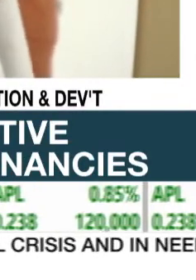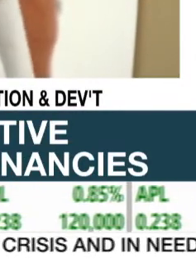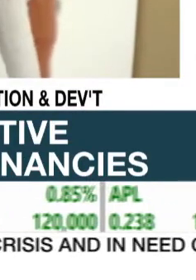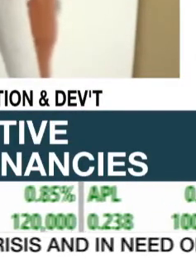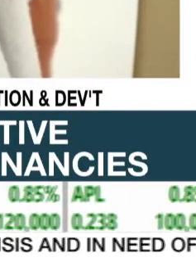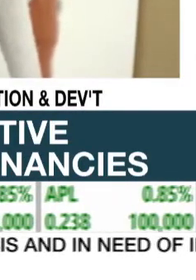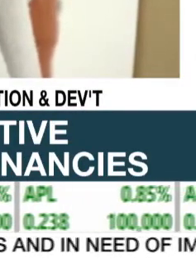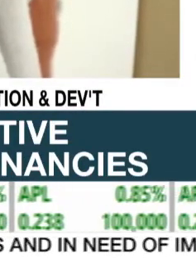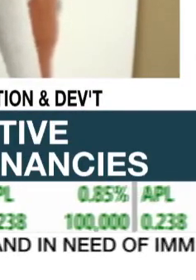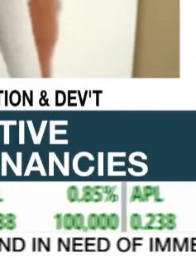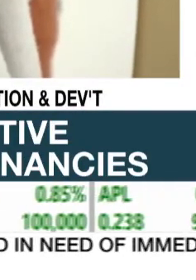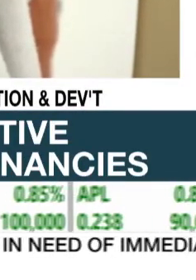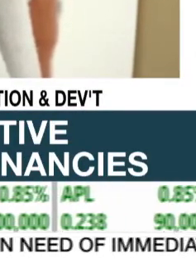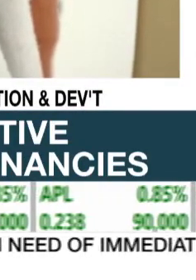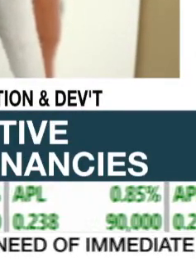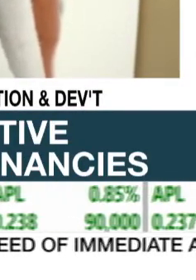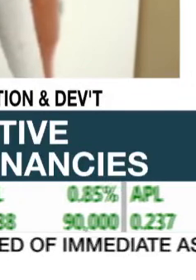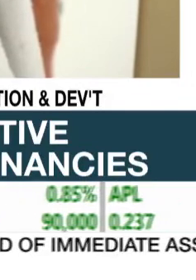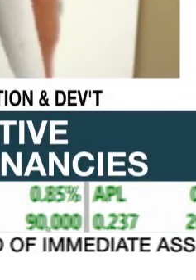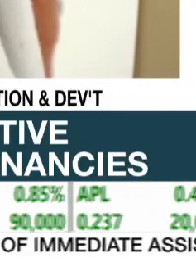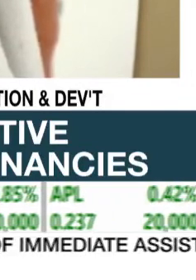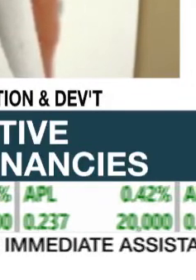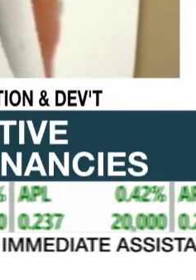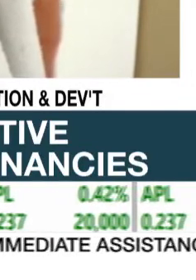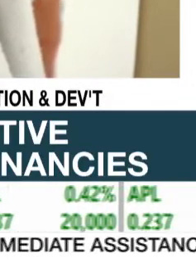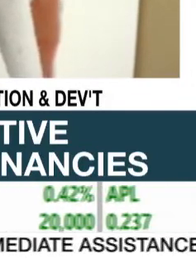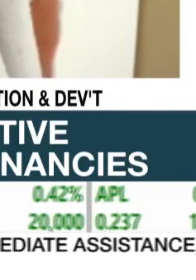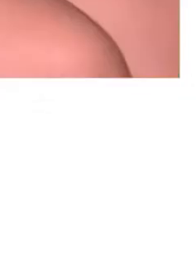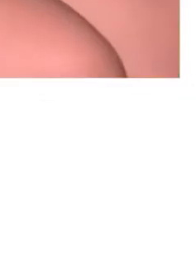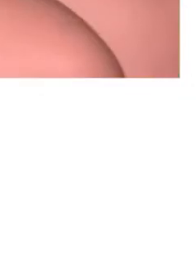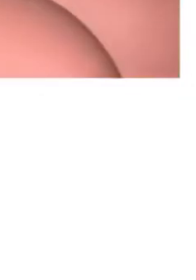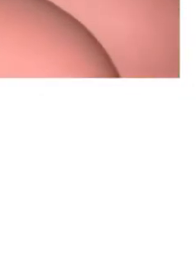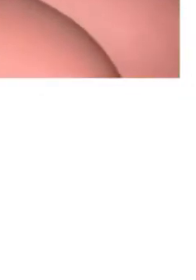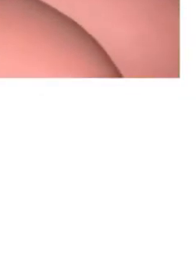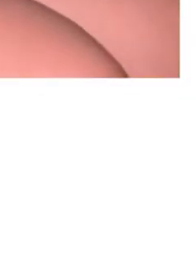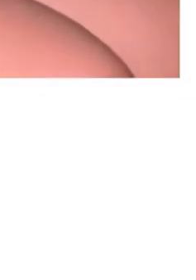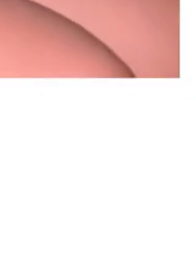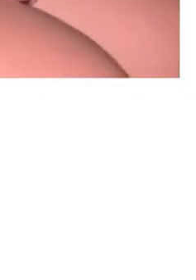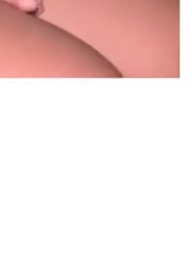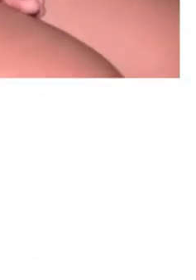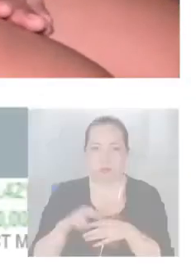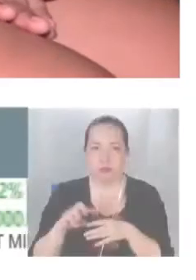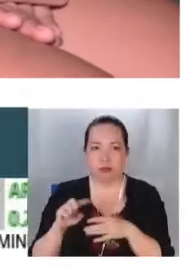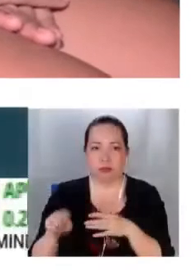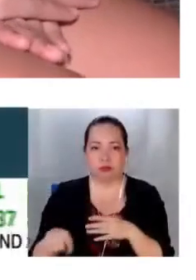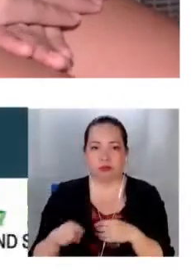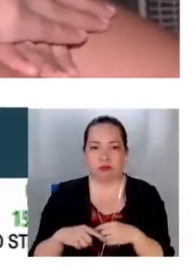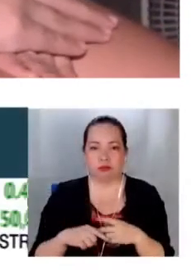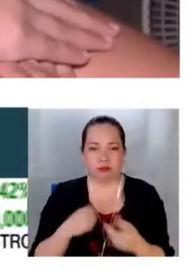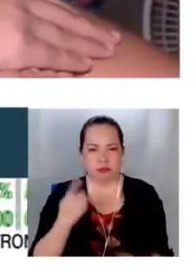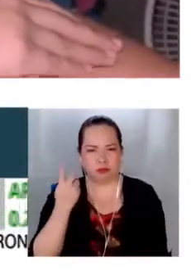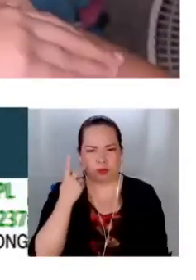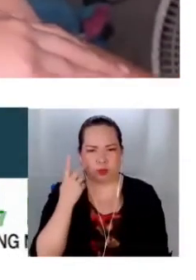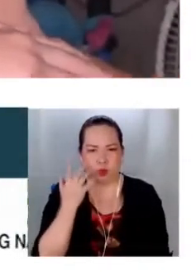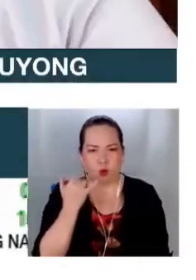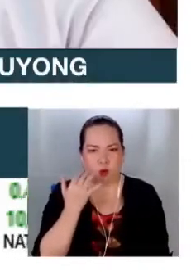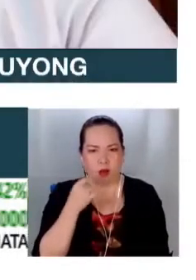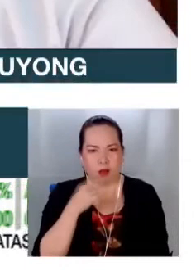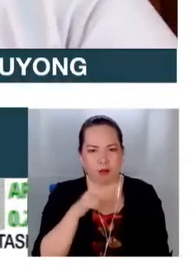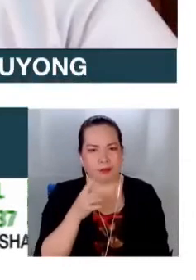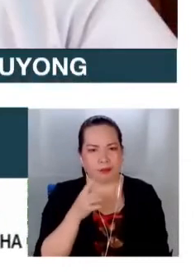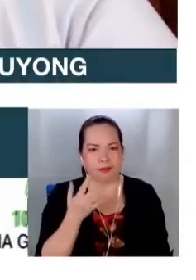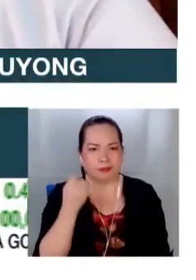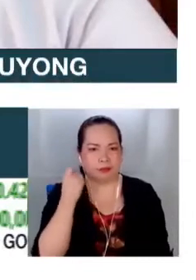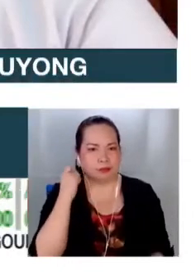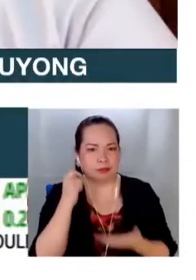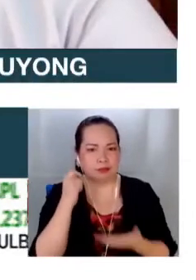together to give this result in that way. Because of course, Undersecretary, if